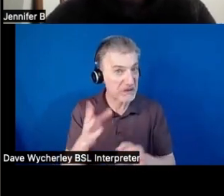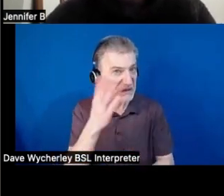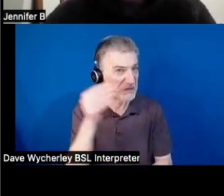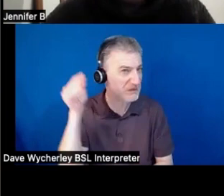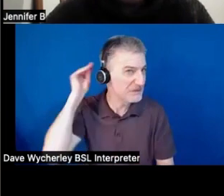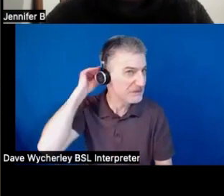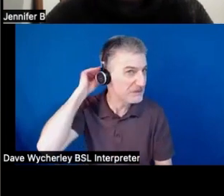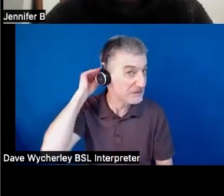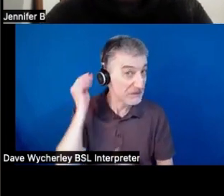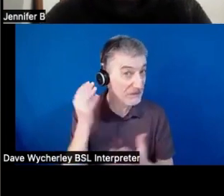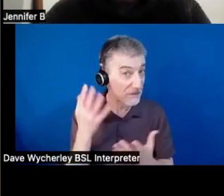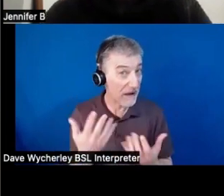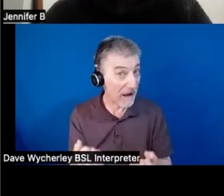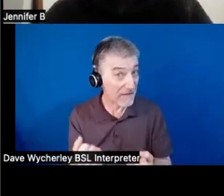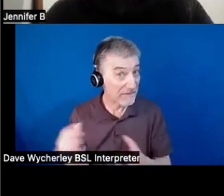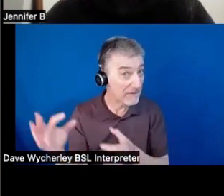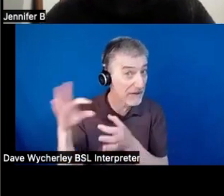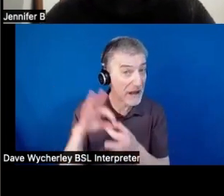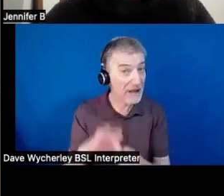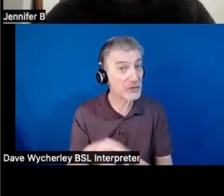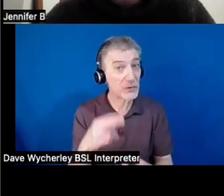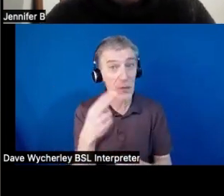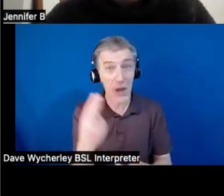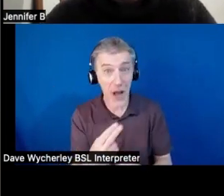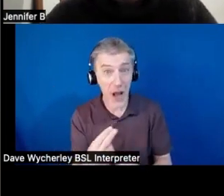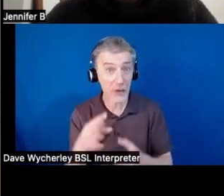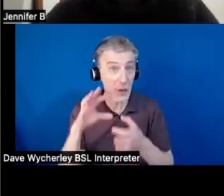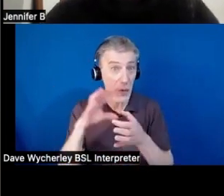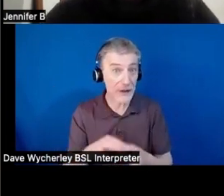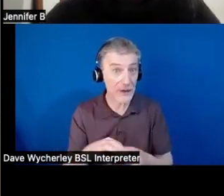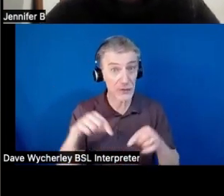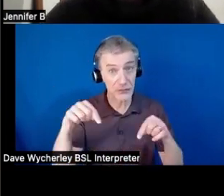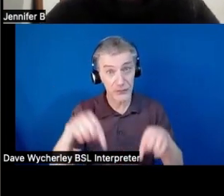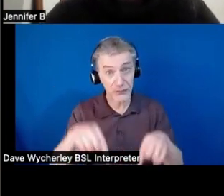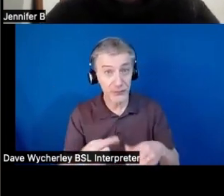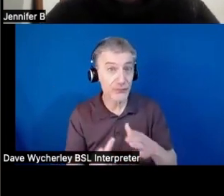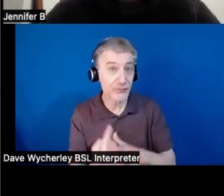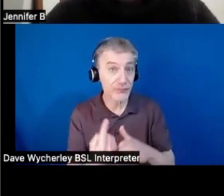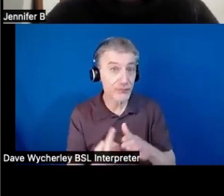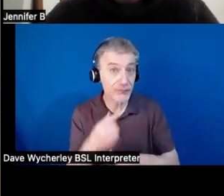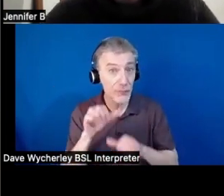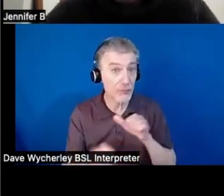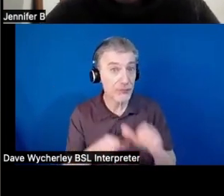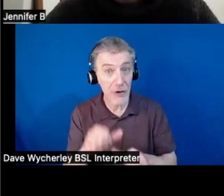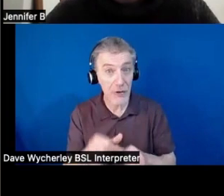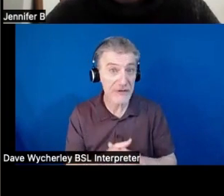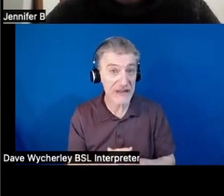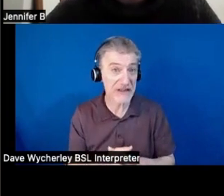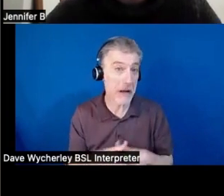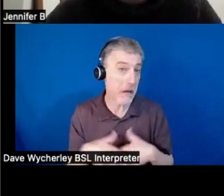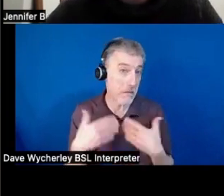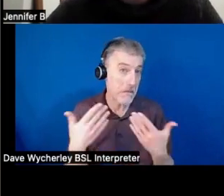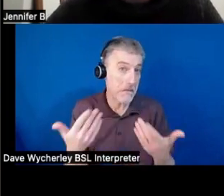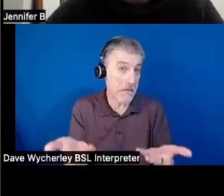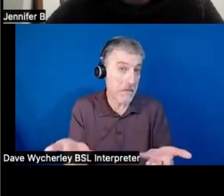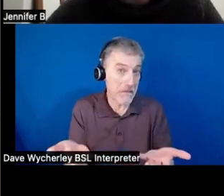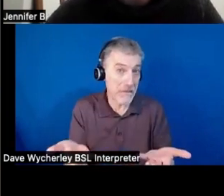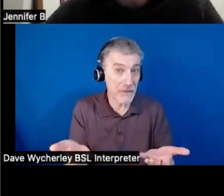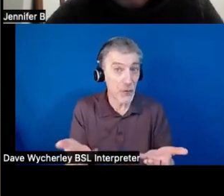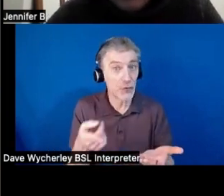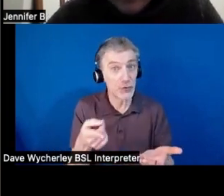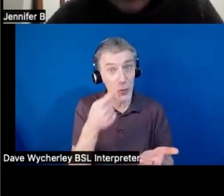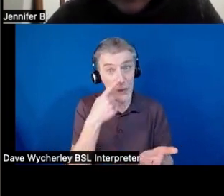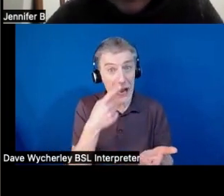you'd like to tend to them or critique them in whatever way you desire. And we're